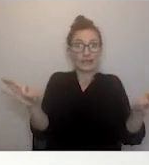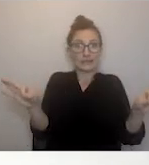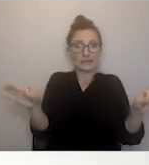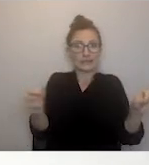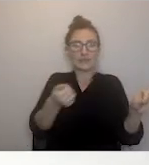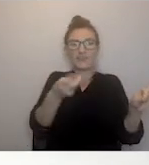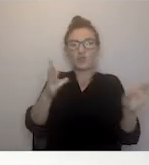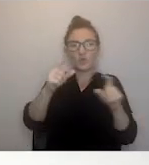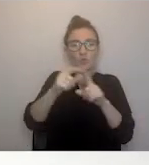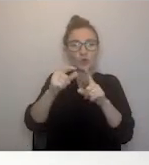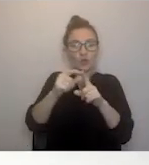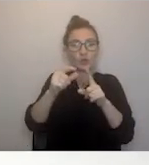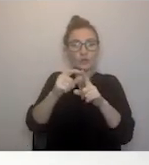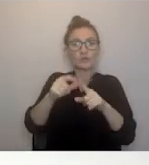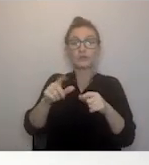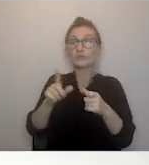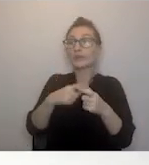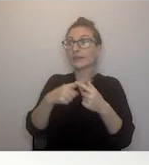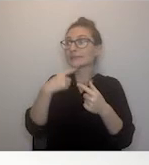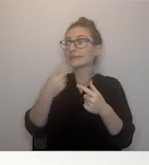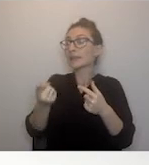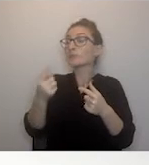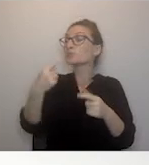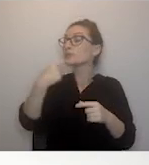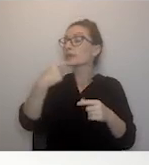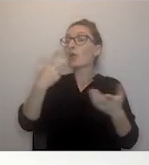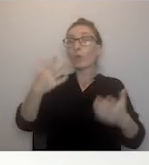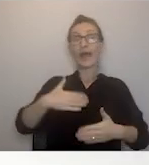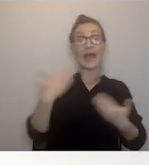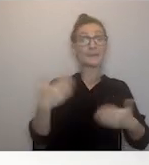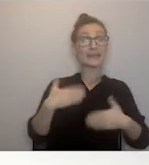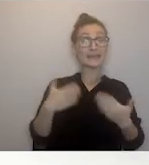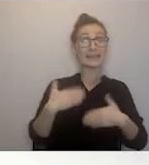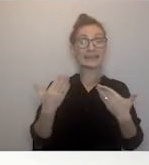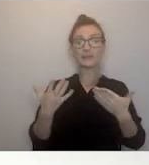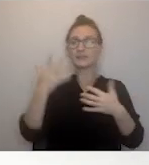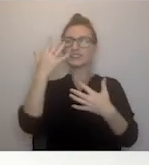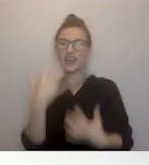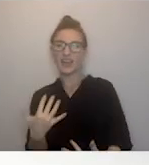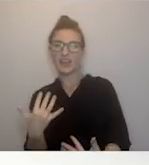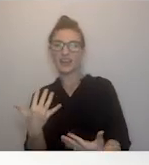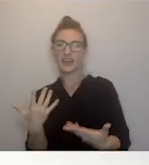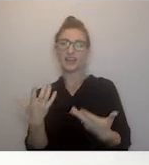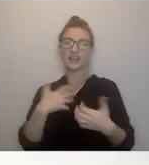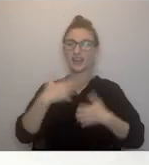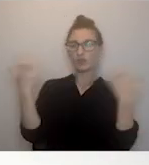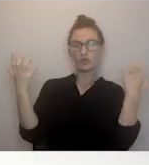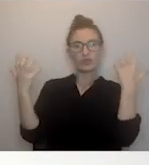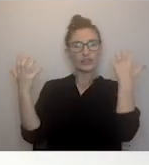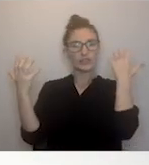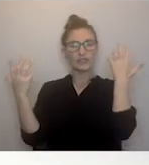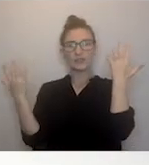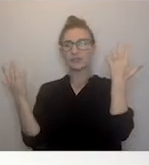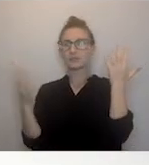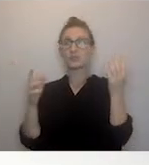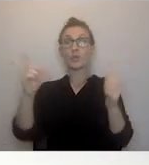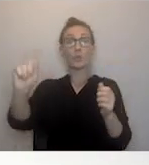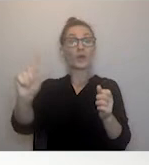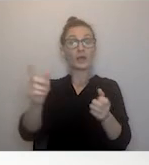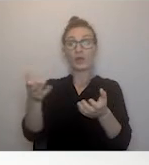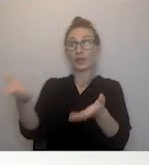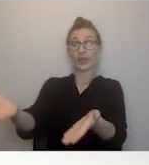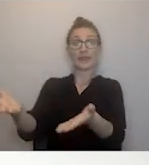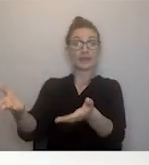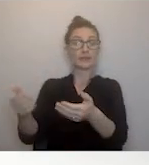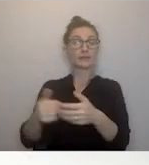a few words or a phrase and then tell them how they need to change it. So are they saying it happy? Are they saying it sad? Are they angry? Where are